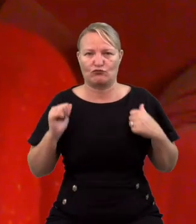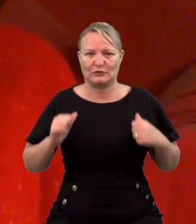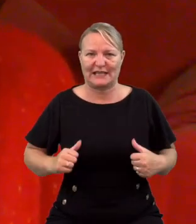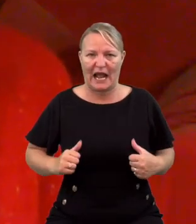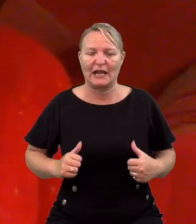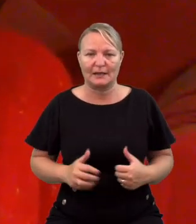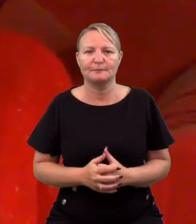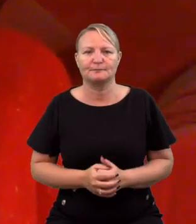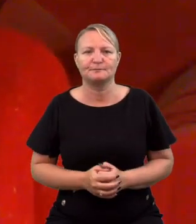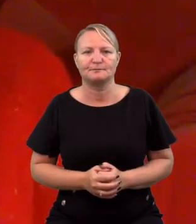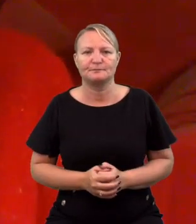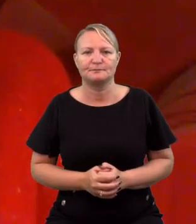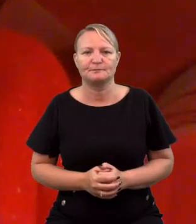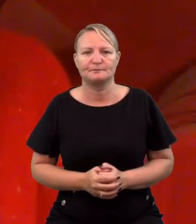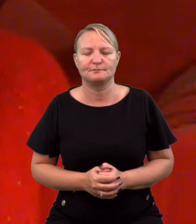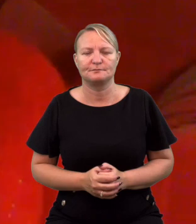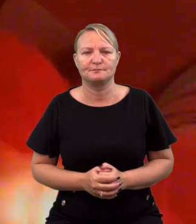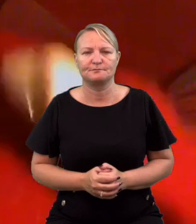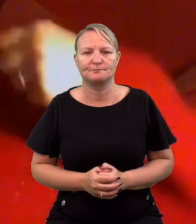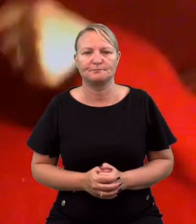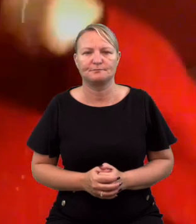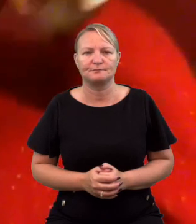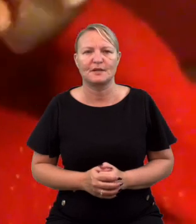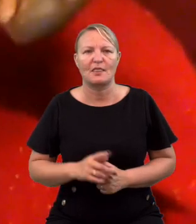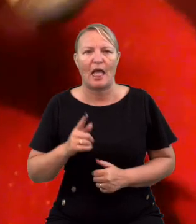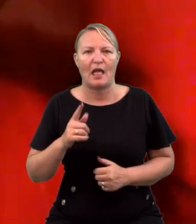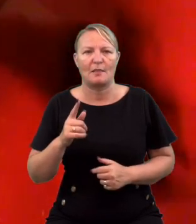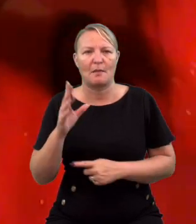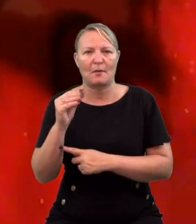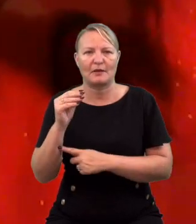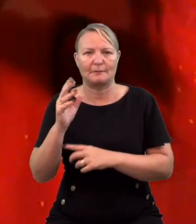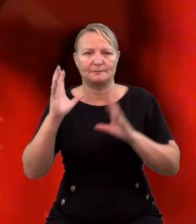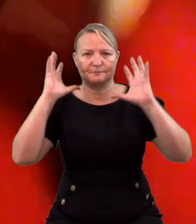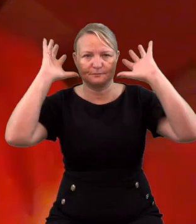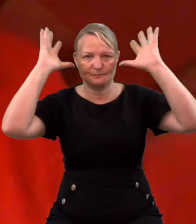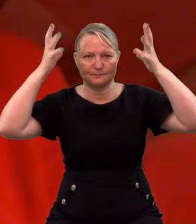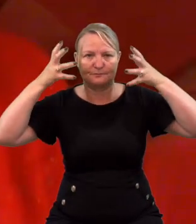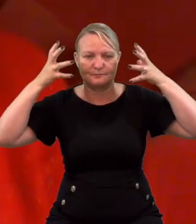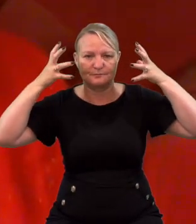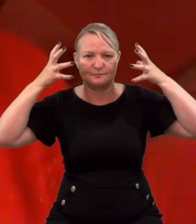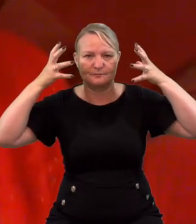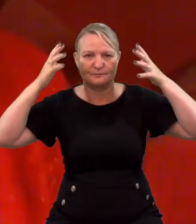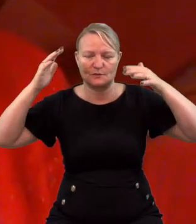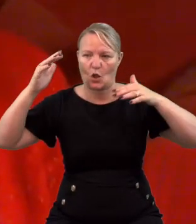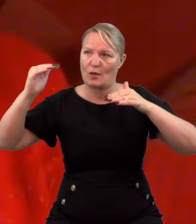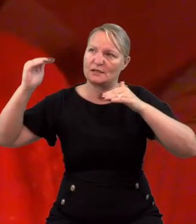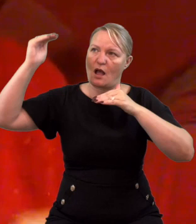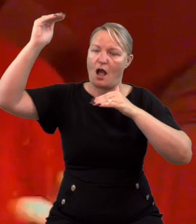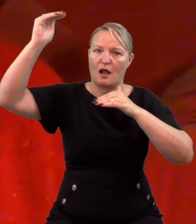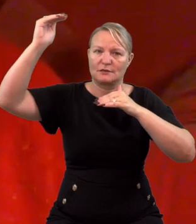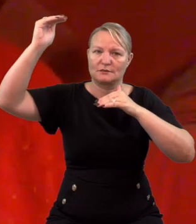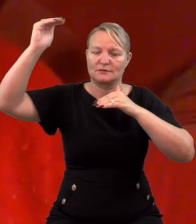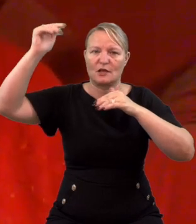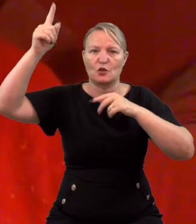a rucksack. And then the head of the puppet is way above the performer's head, and